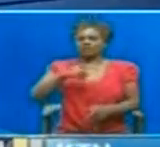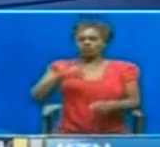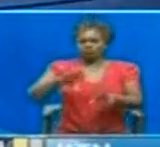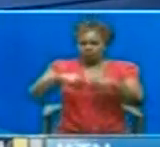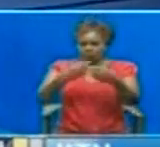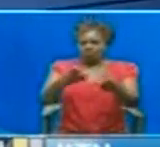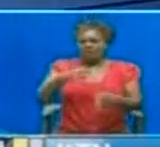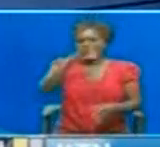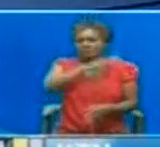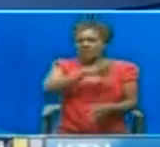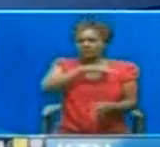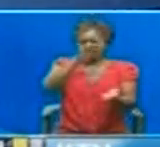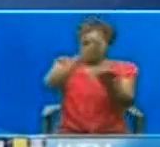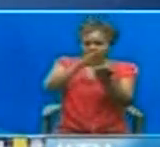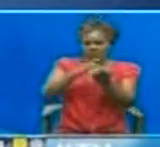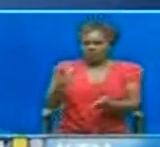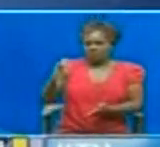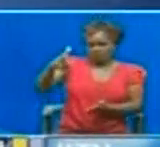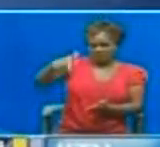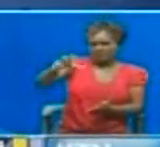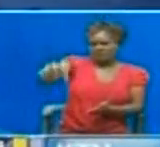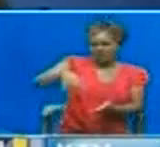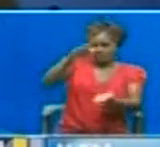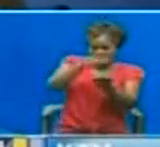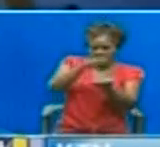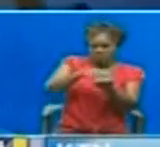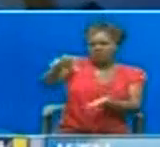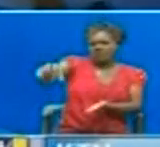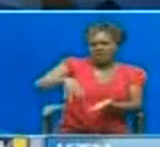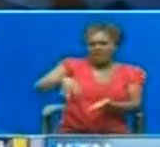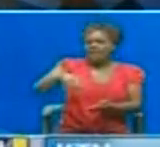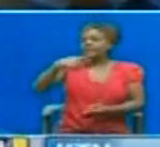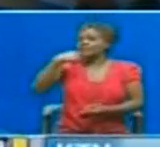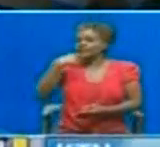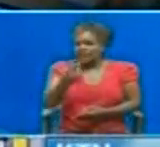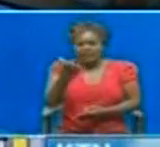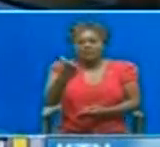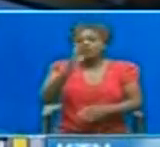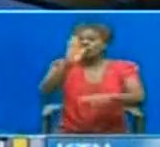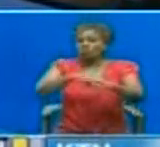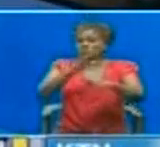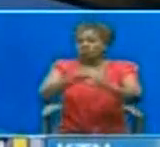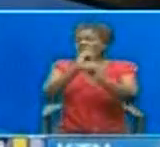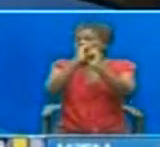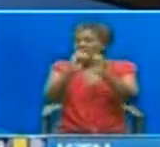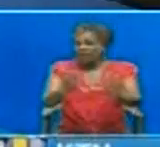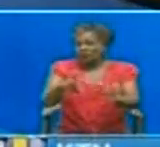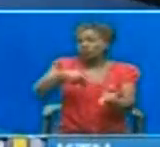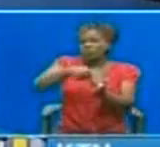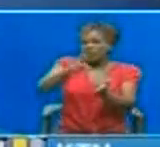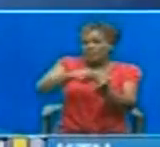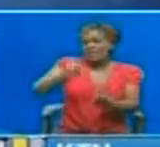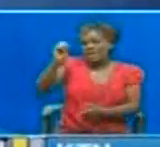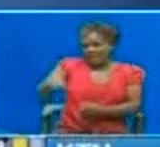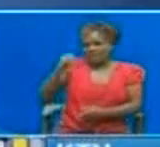the benefit of the recent drop in fuel prices by lowering fares. Kamau added that it was unfair for commuters to pay higher